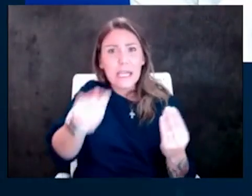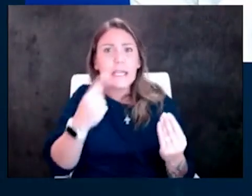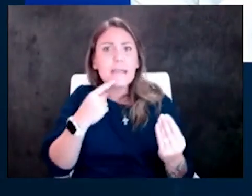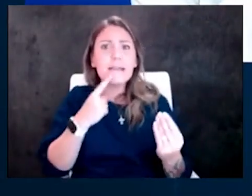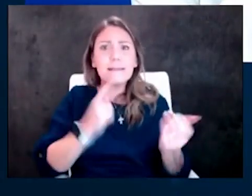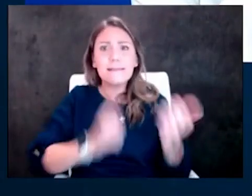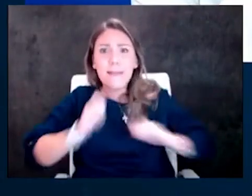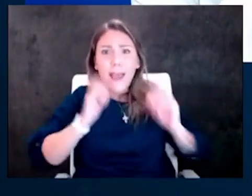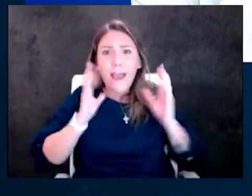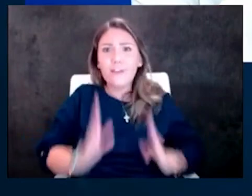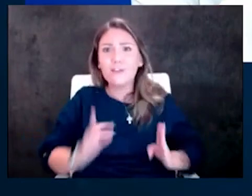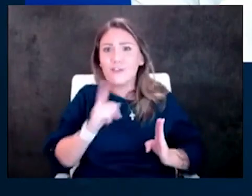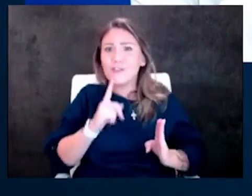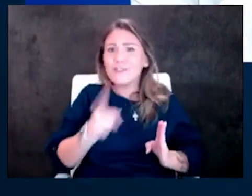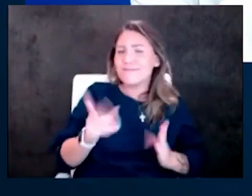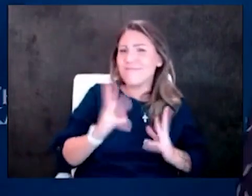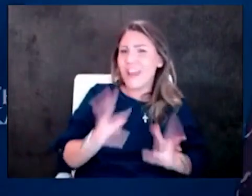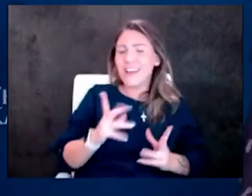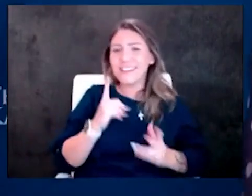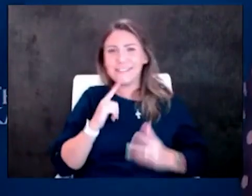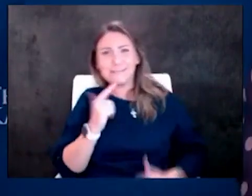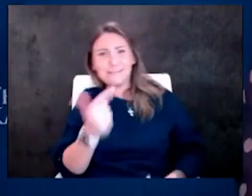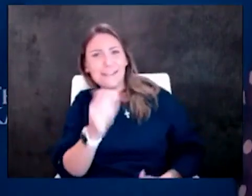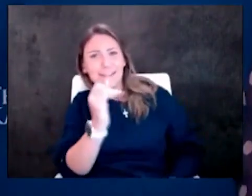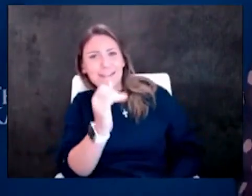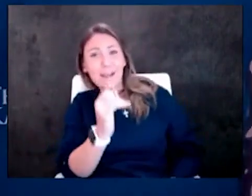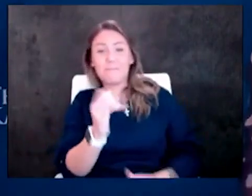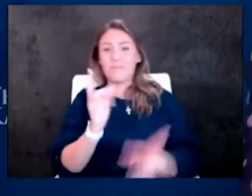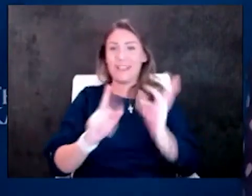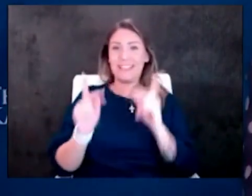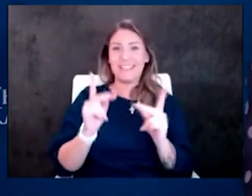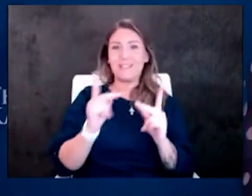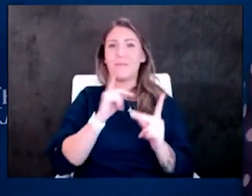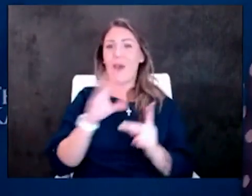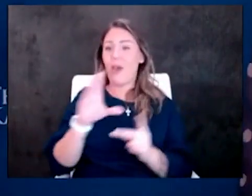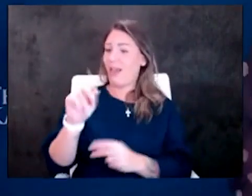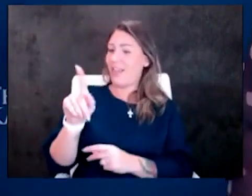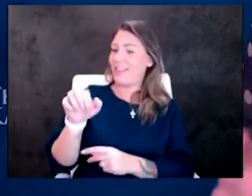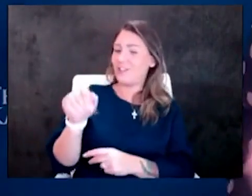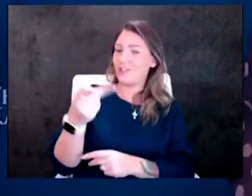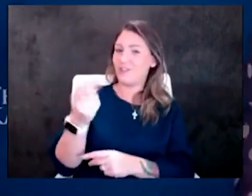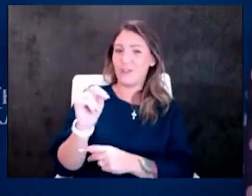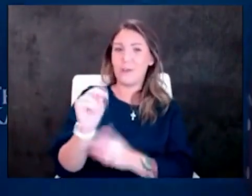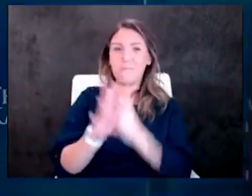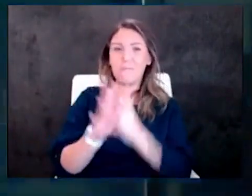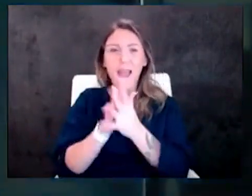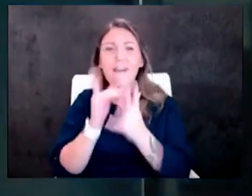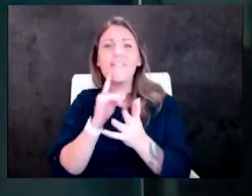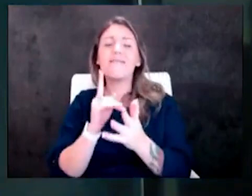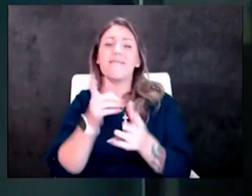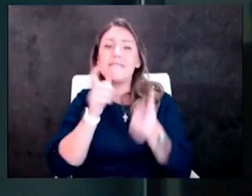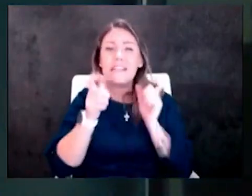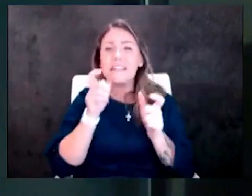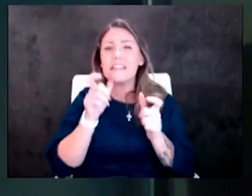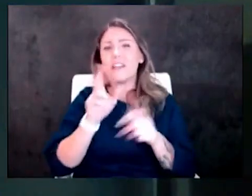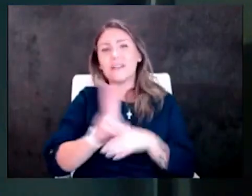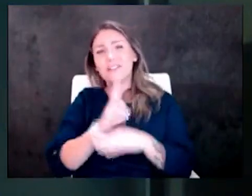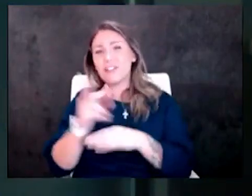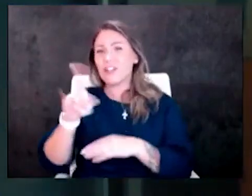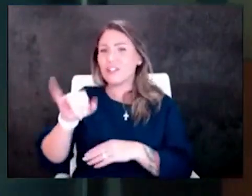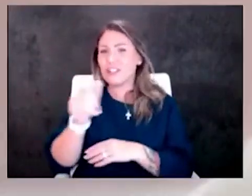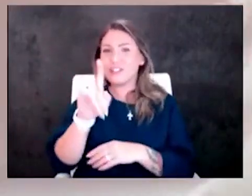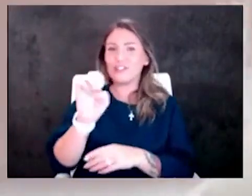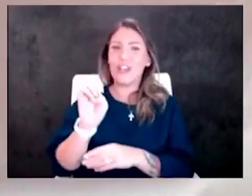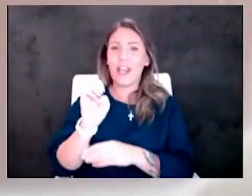it going on. So do you. Okay, so people are taking collagen powder. I have done it. I admit. People are using their jade roller. People are even changing